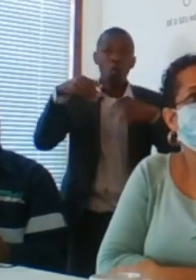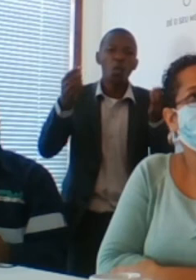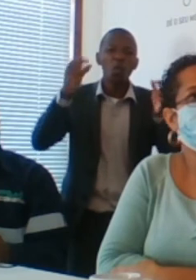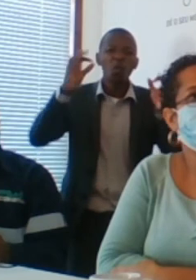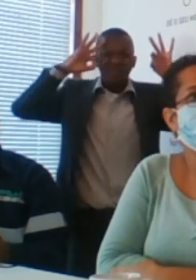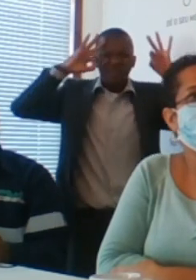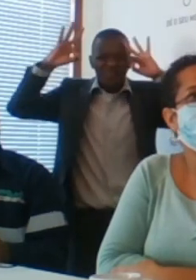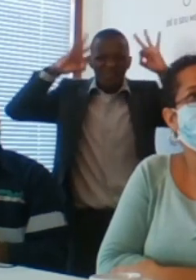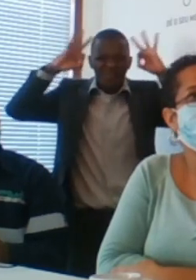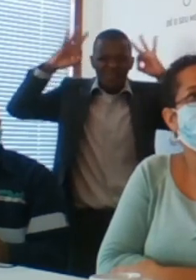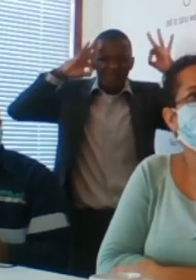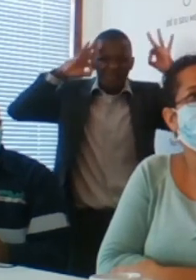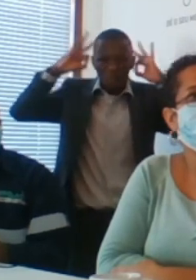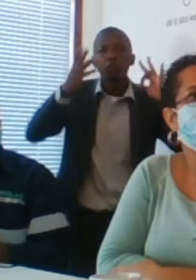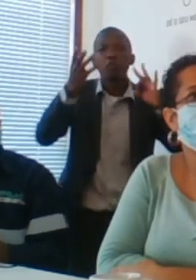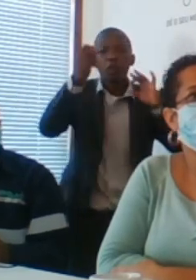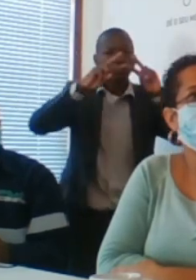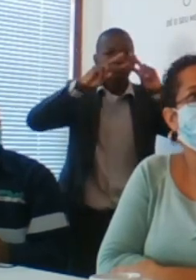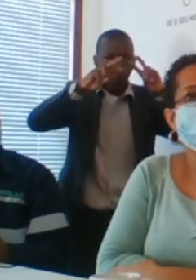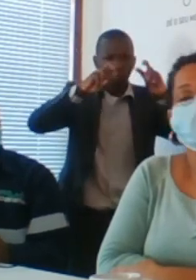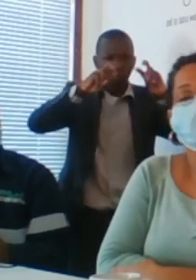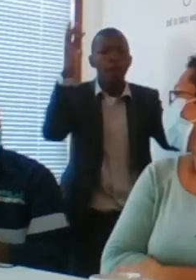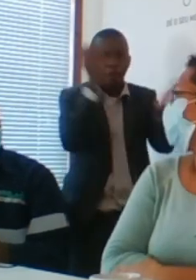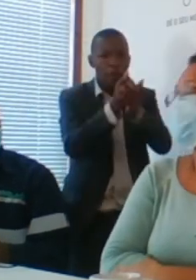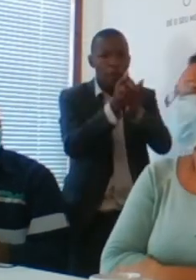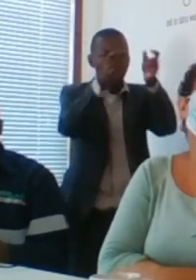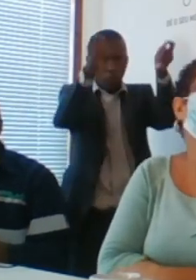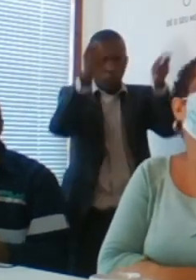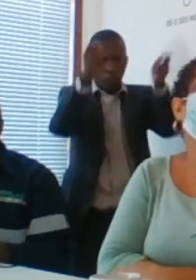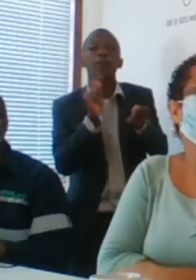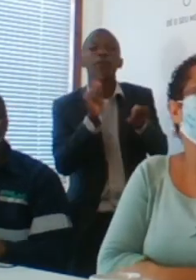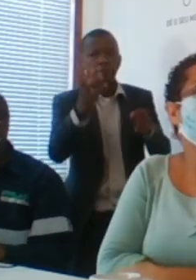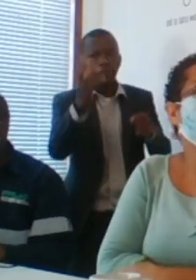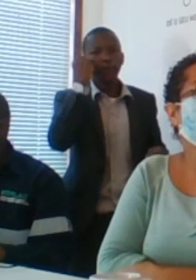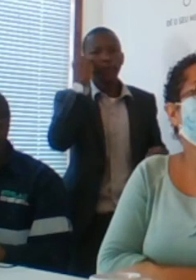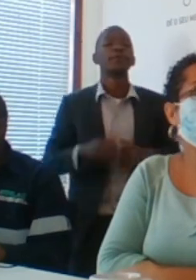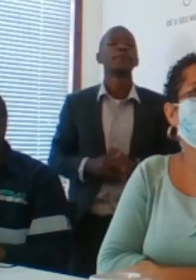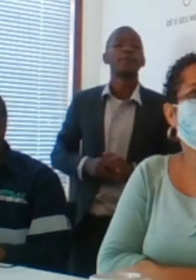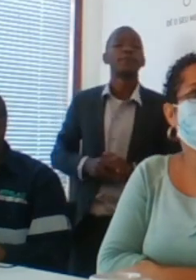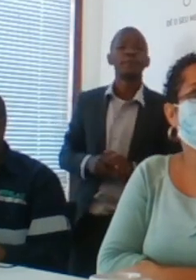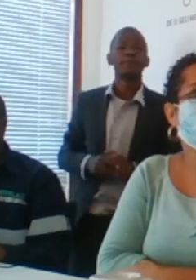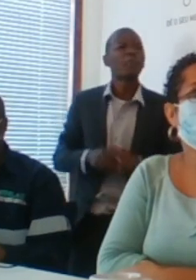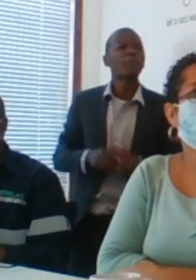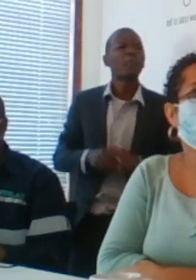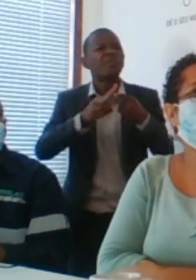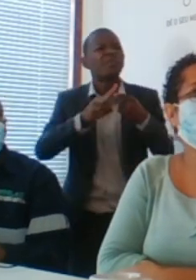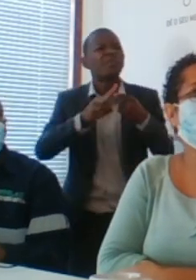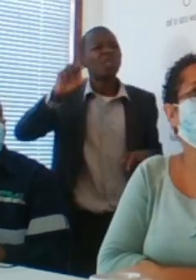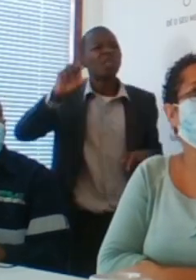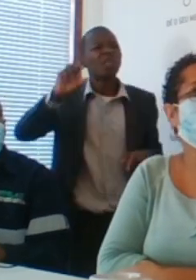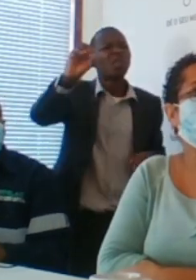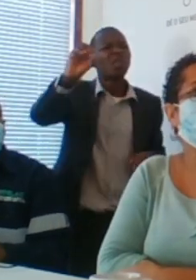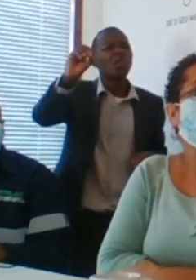see this document. Thank you so much, Vinyesh. So Zinat from Pemba,